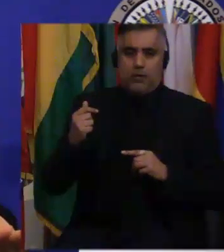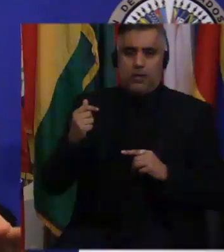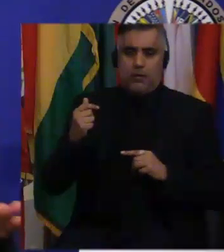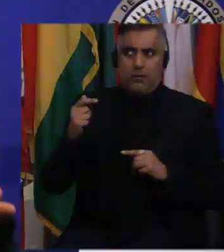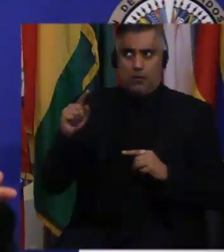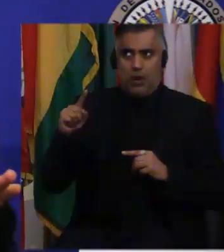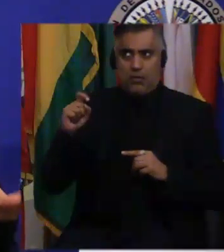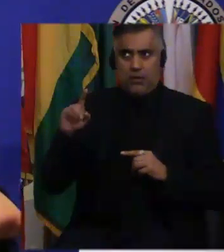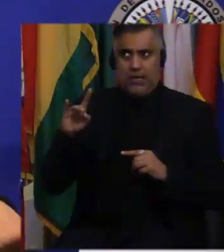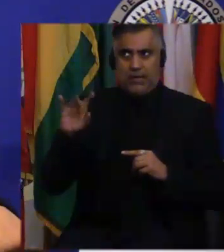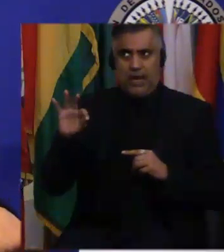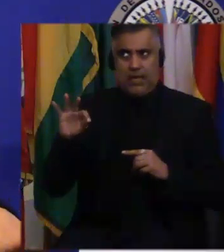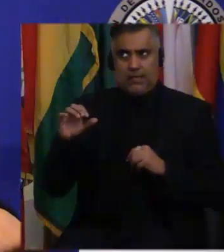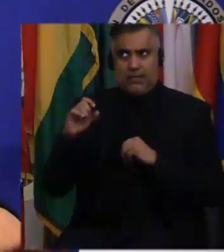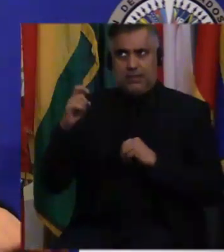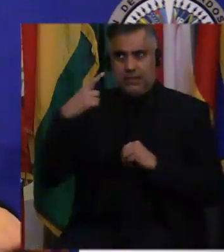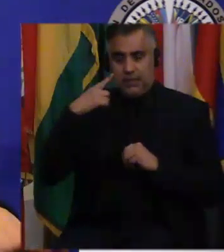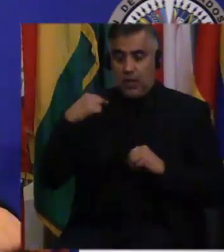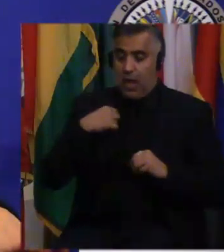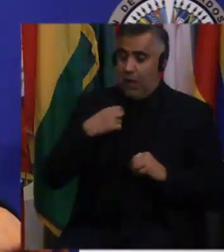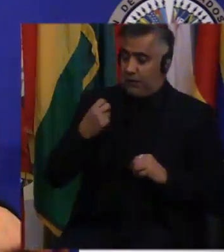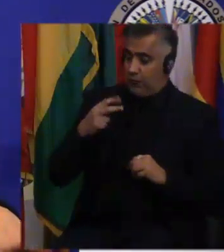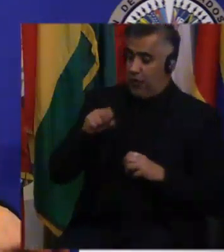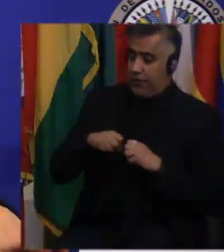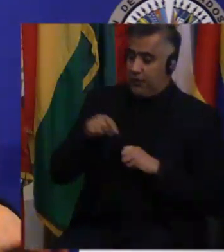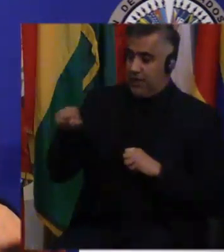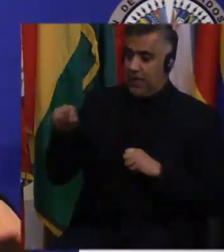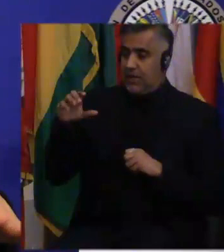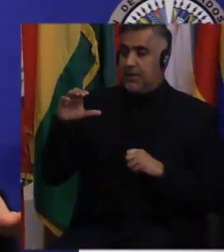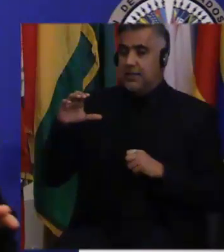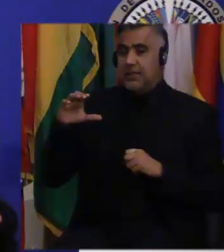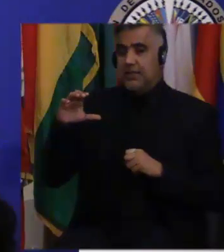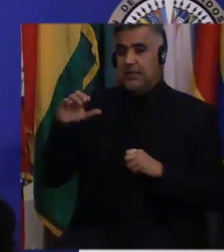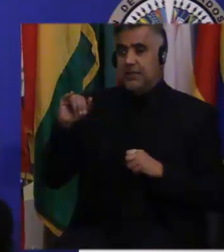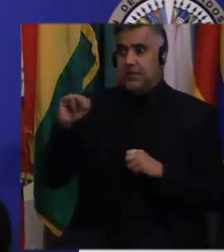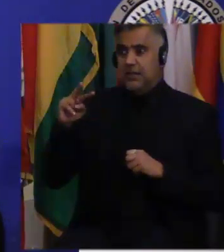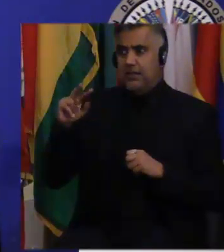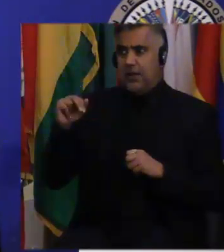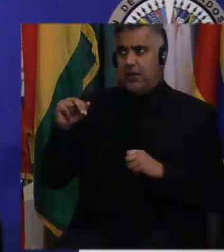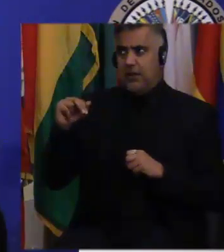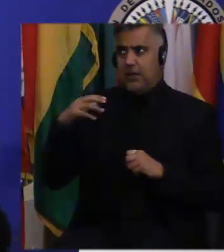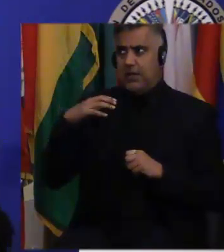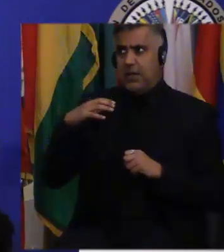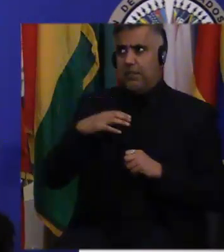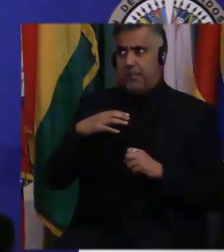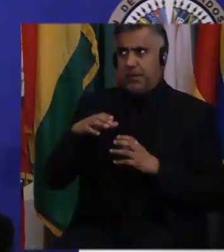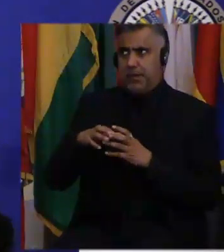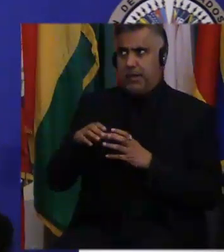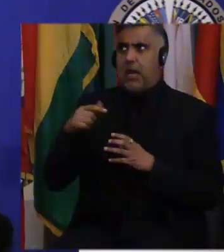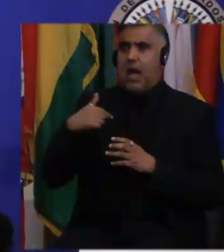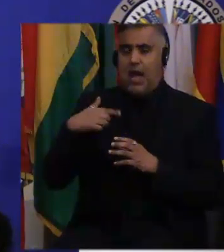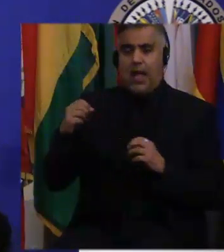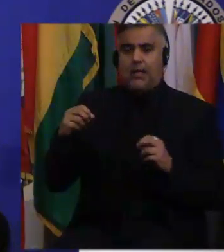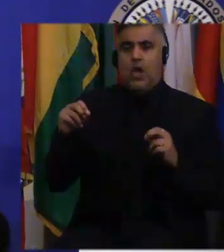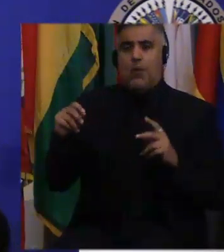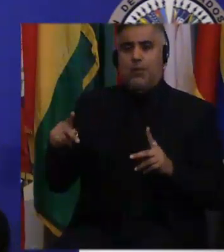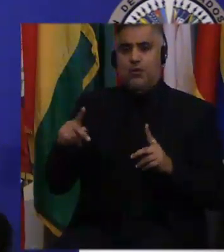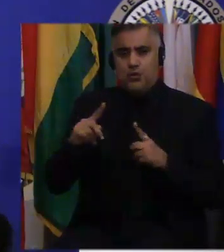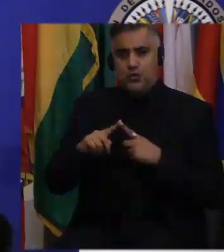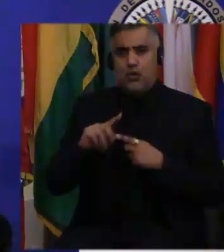189 states. And when I was for 12 years in the CEDAW committee, I have had opportunity